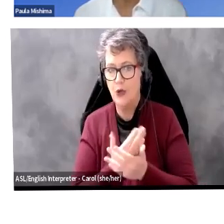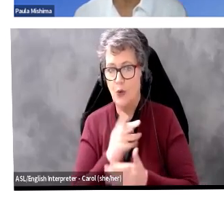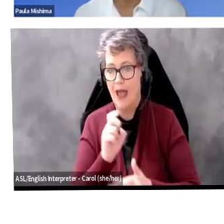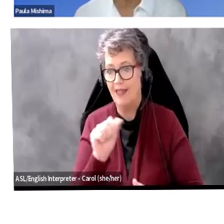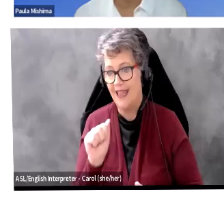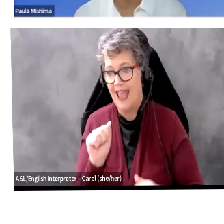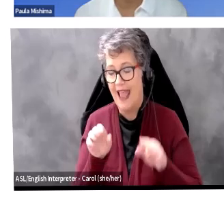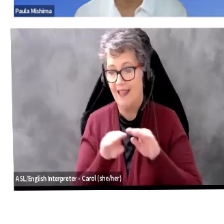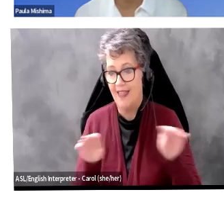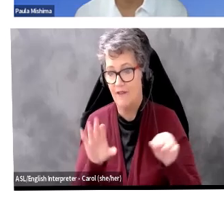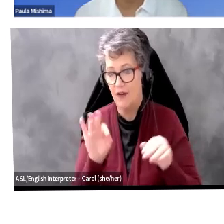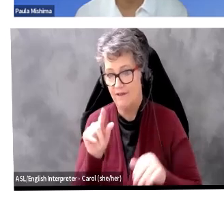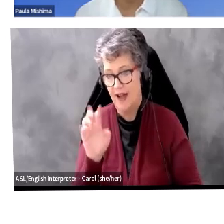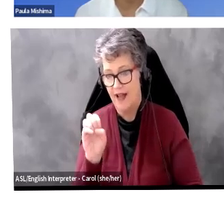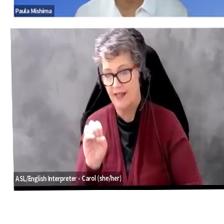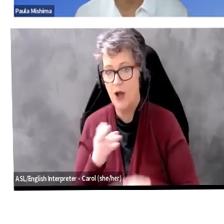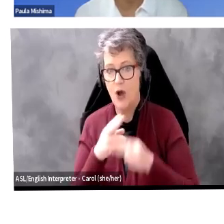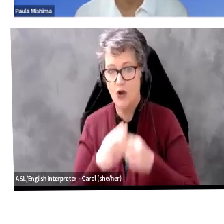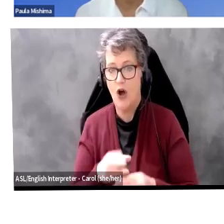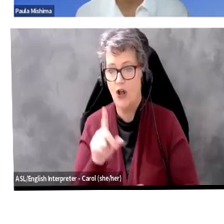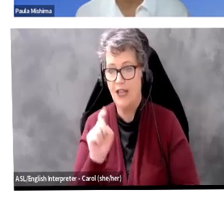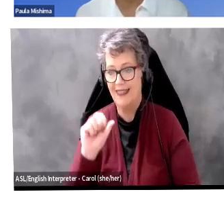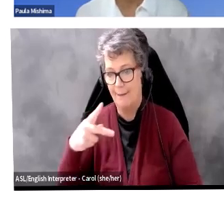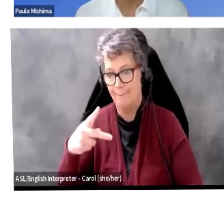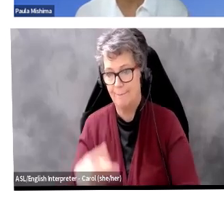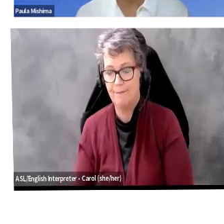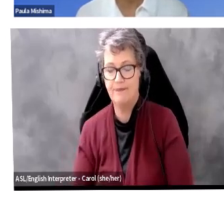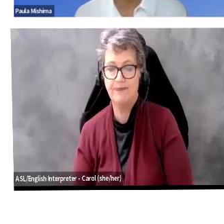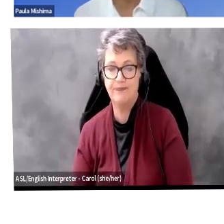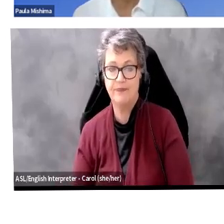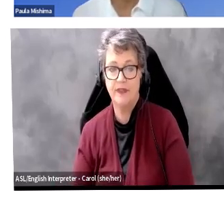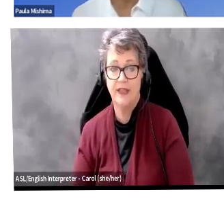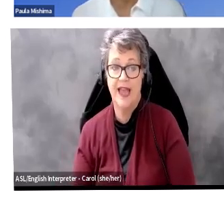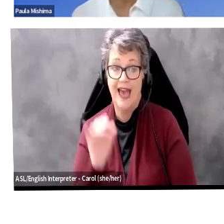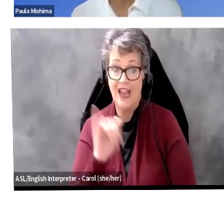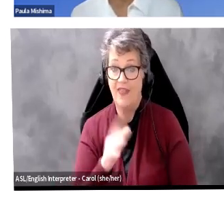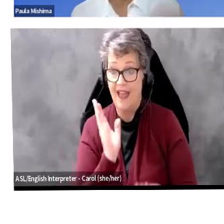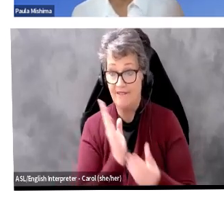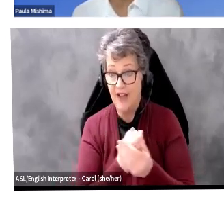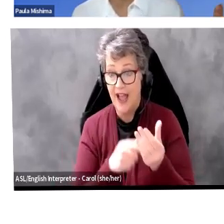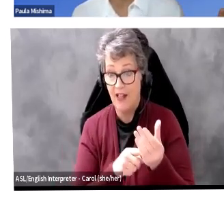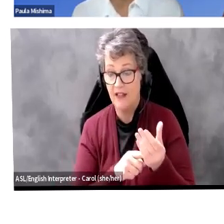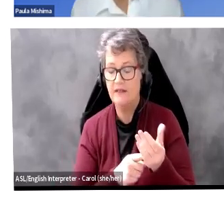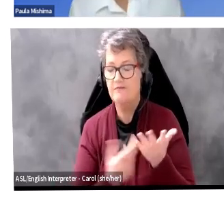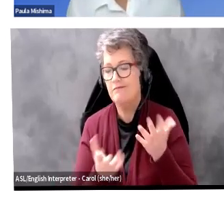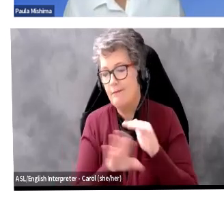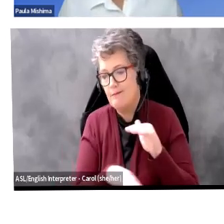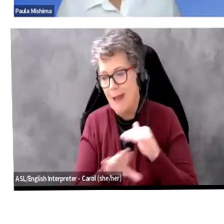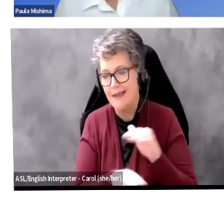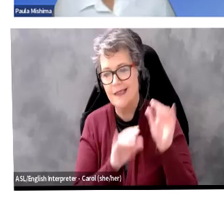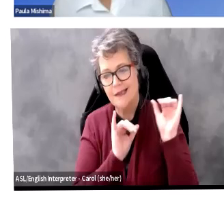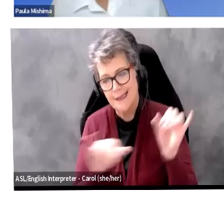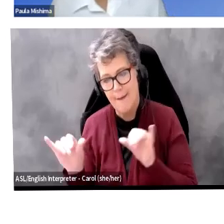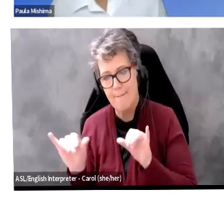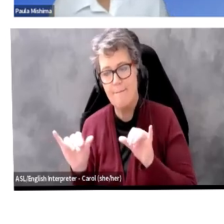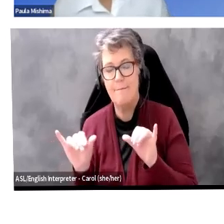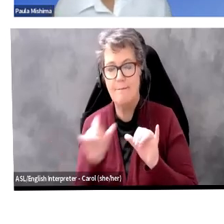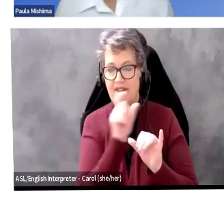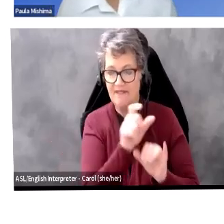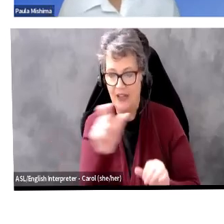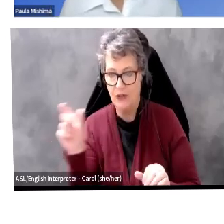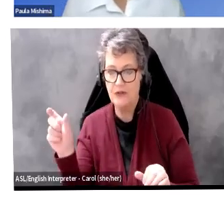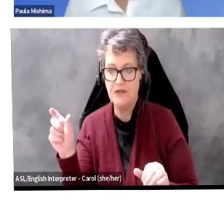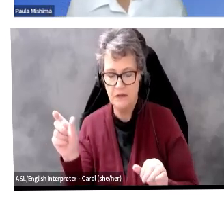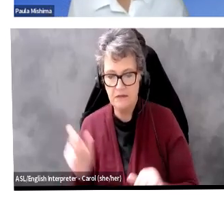LEA level file called the LEAP file. And on that file, it's going to have the basic same fields that